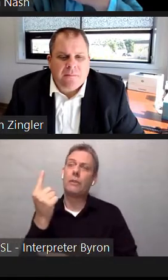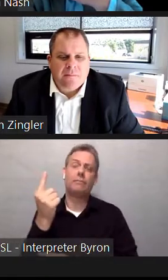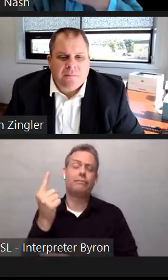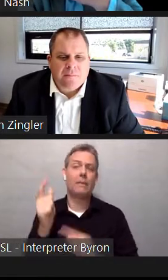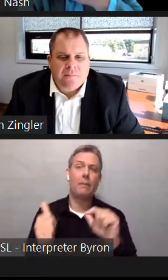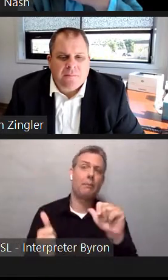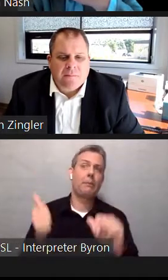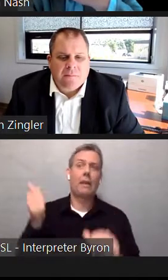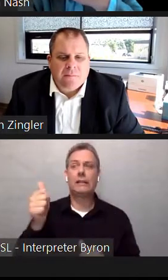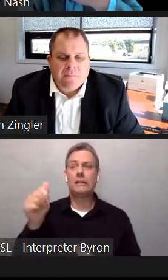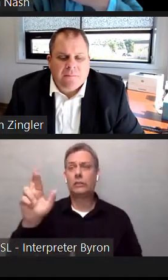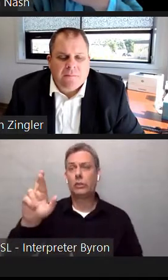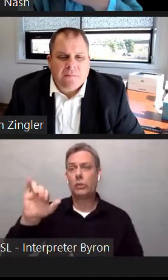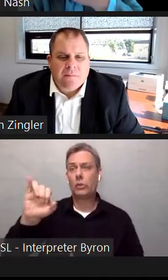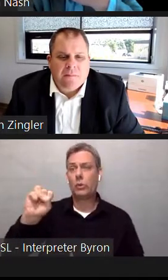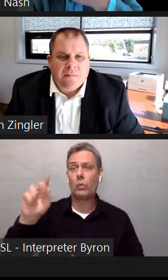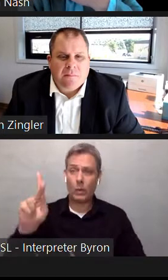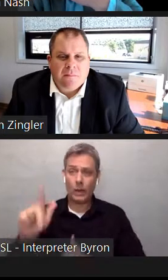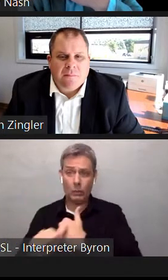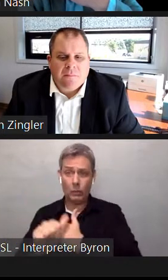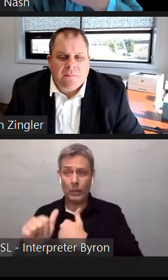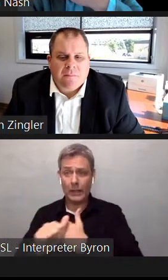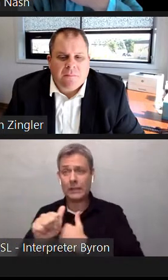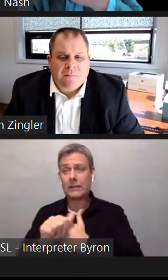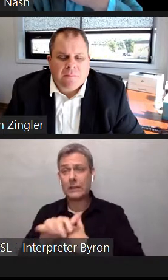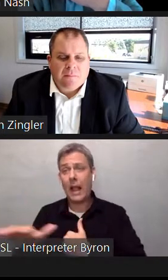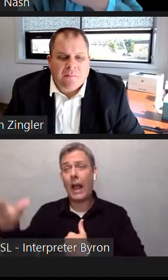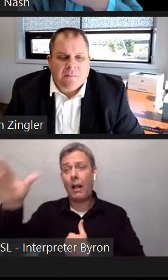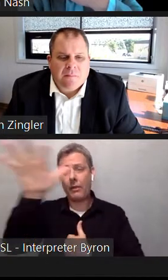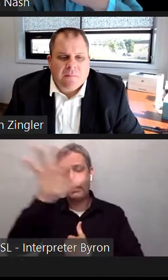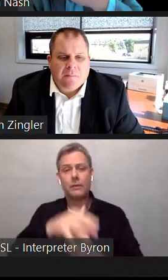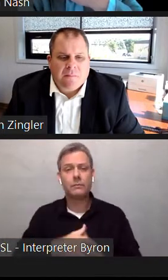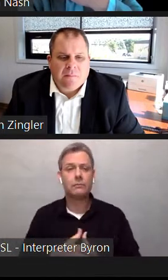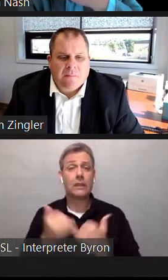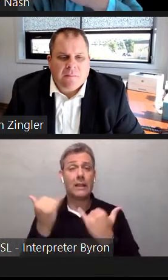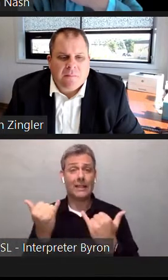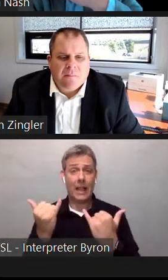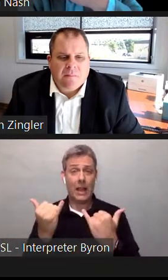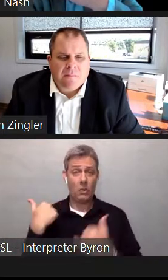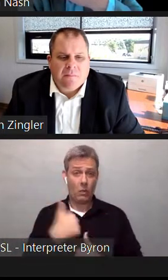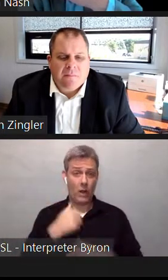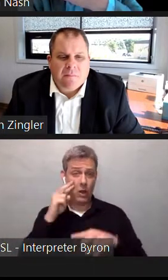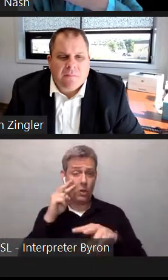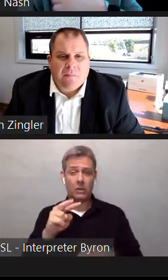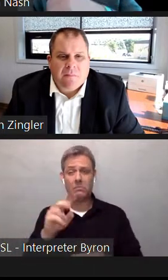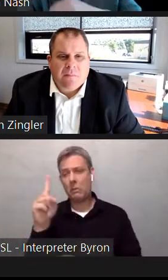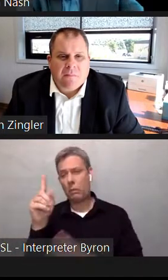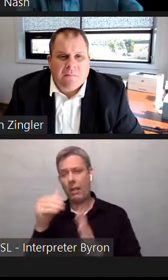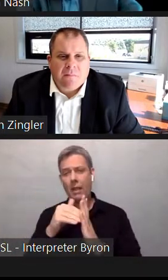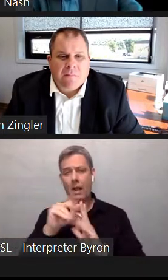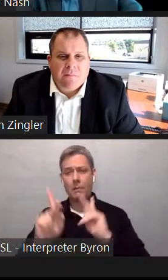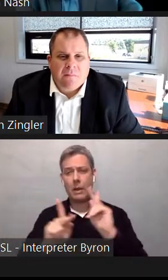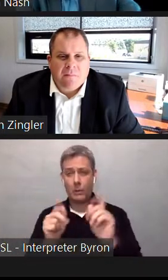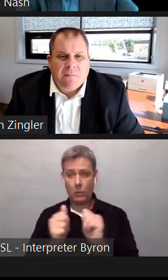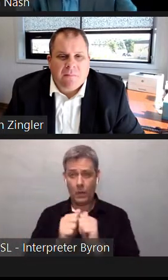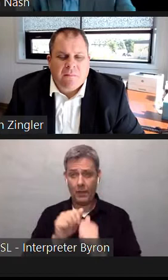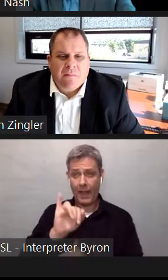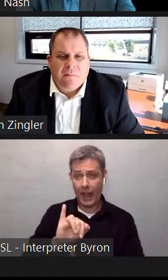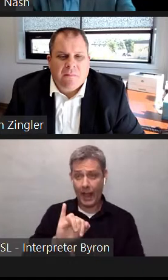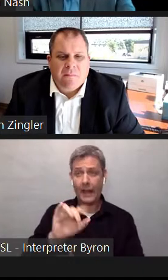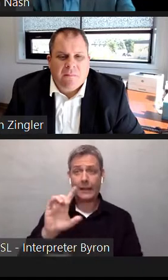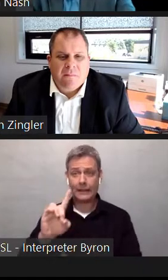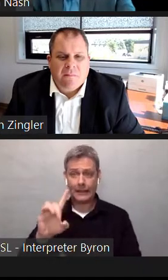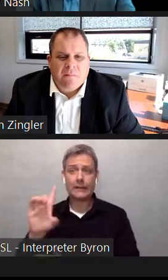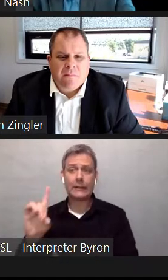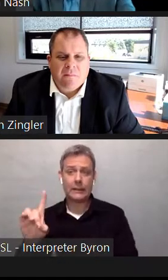there. For today's presentation, we took a look at about 1,000 people with IDD. And